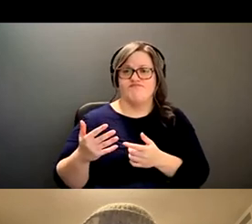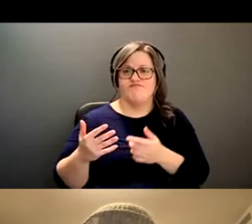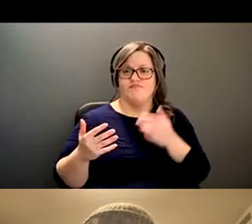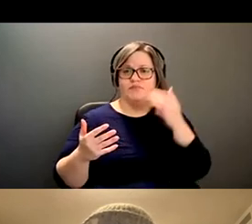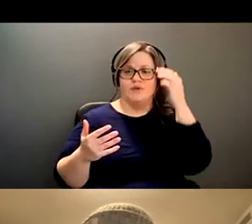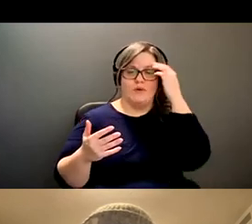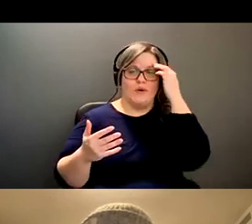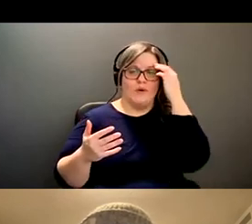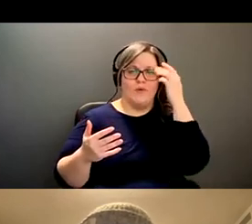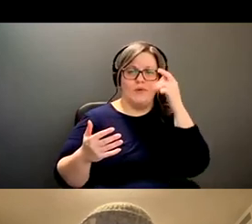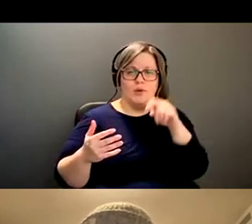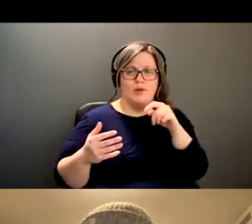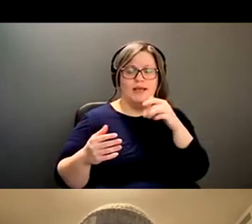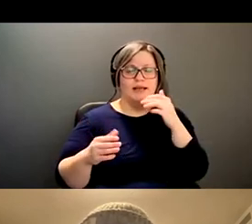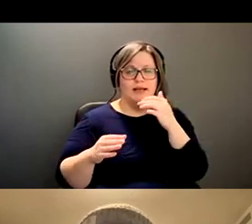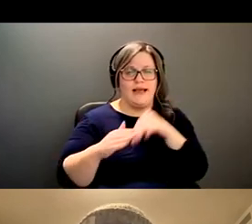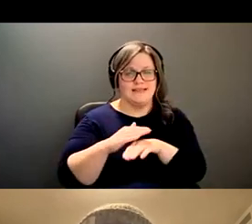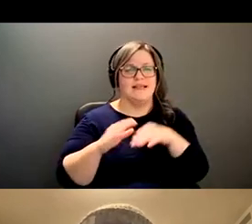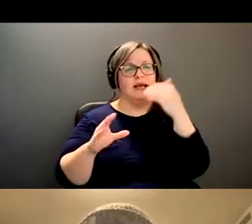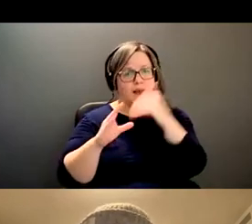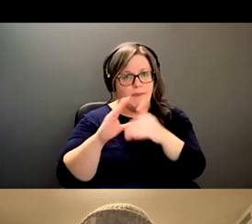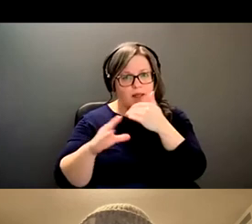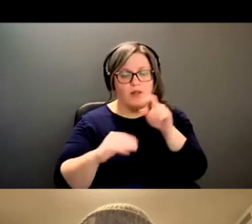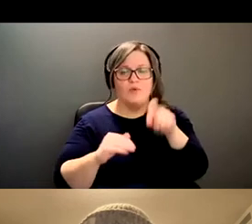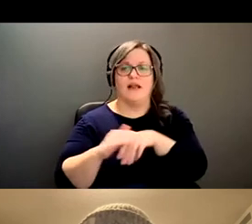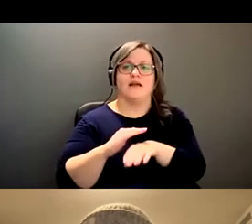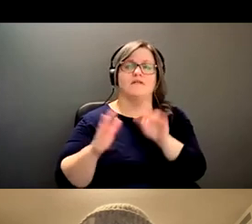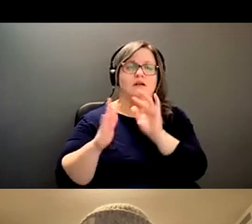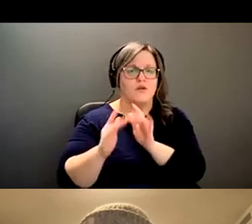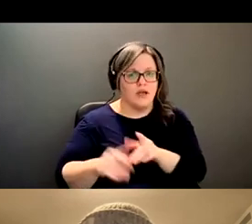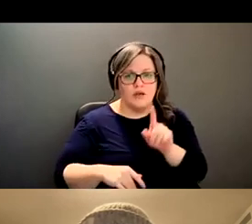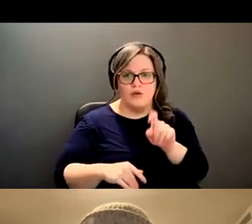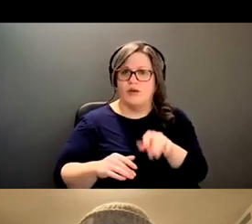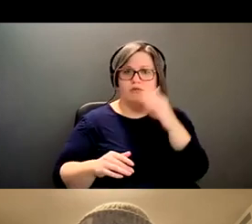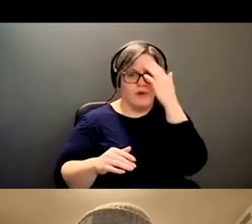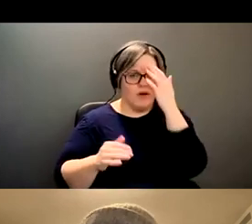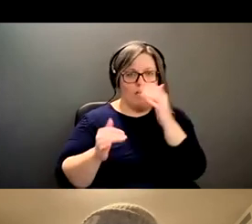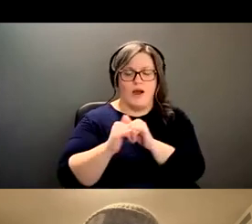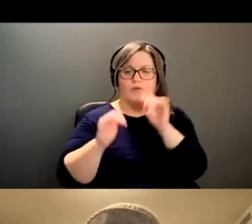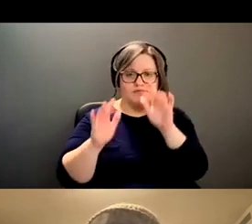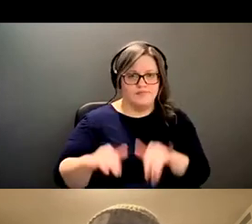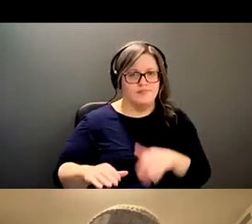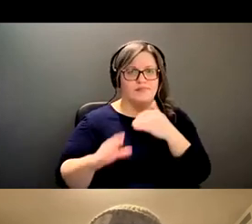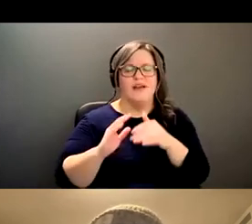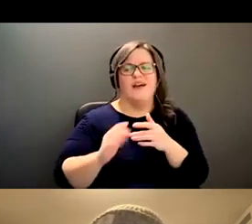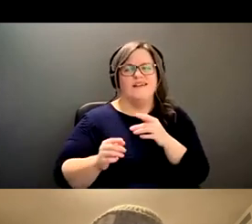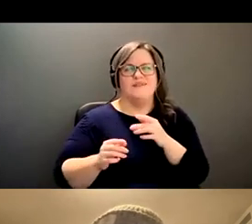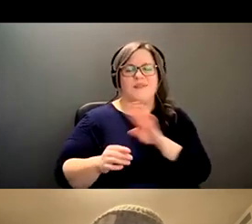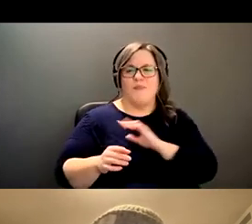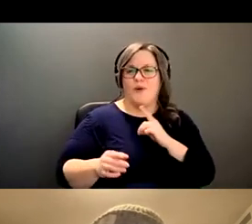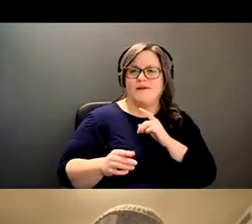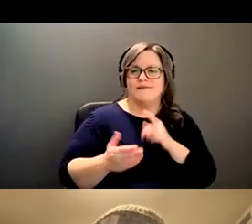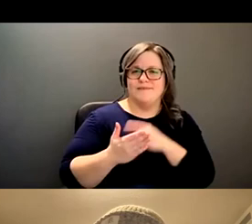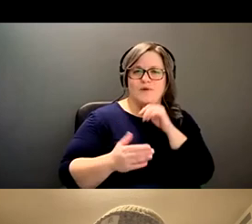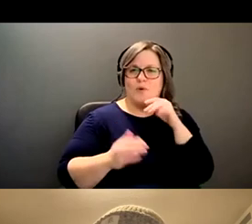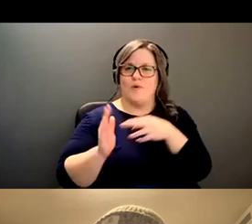email literate. And you know, and then I was like, oh, this is, the board don't really represent the community,